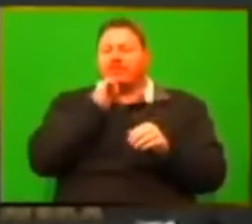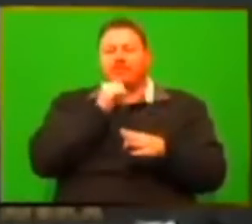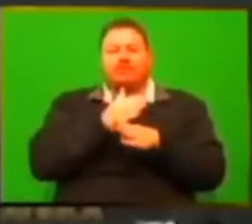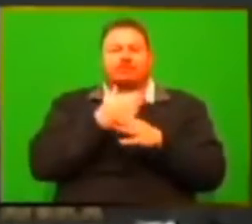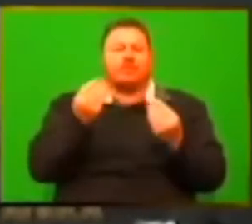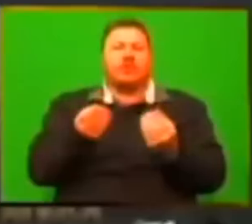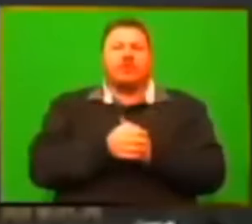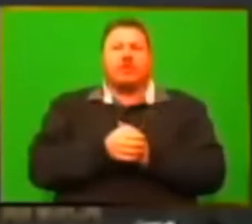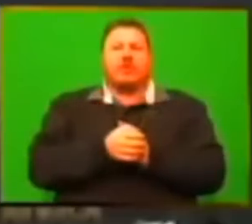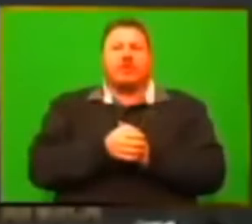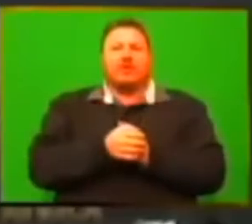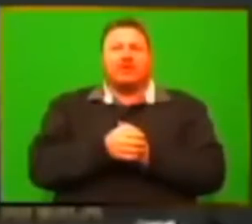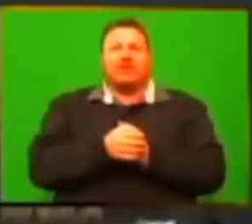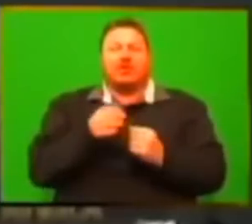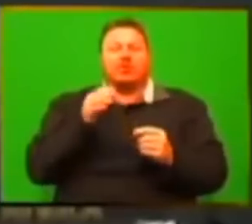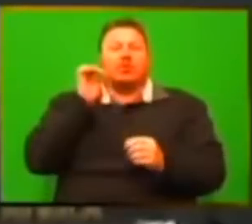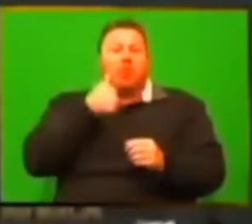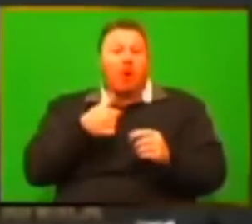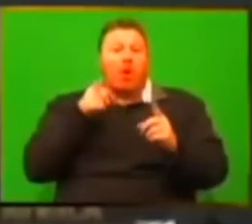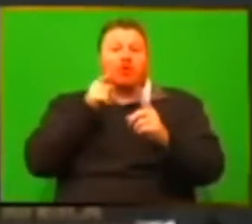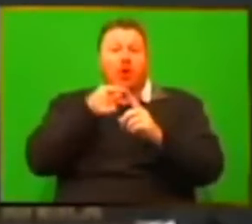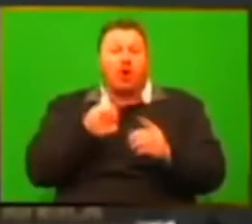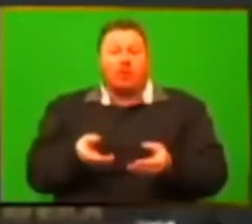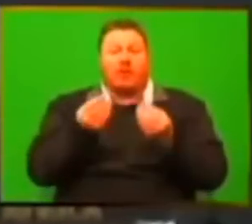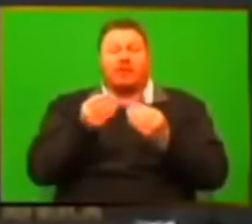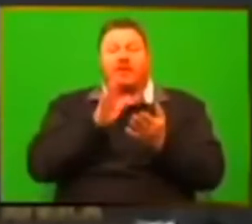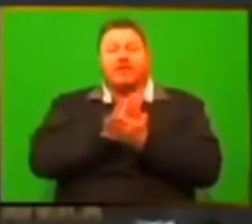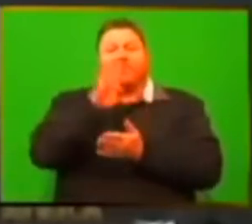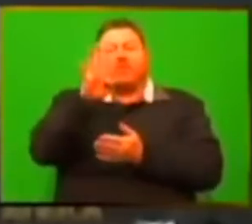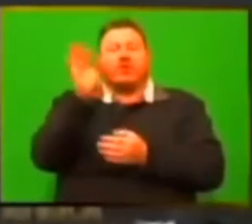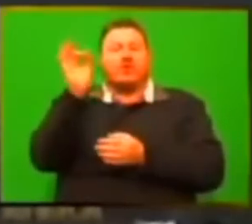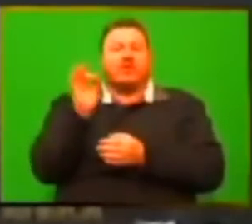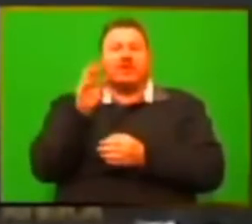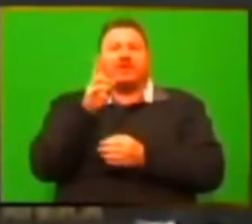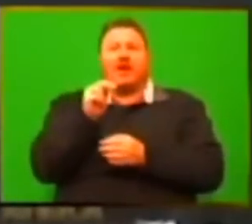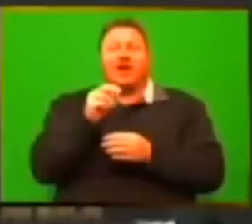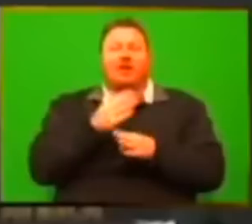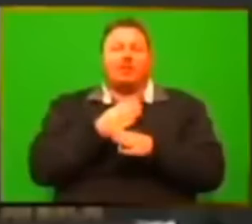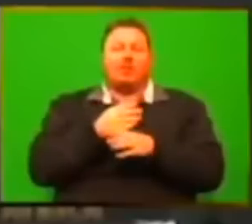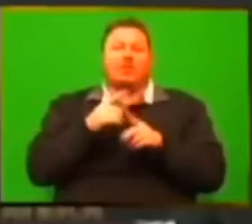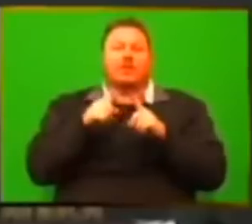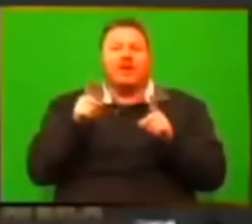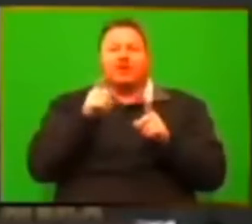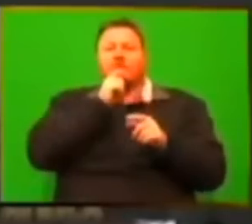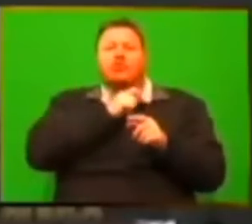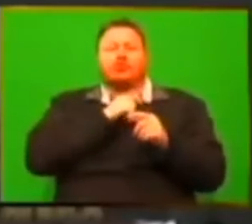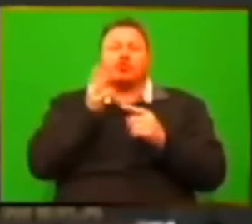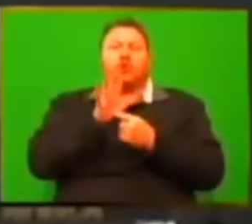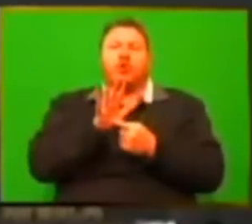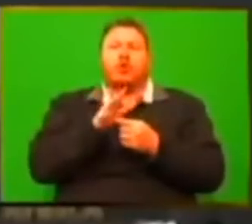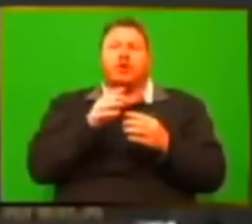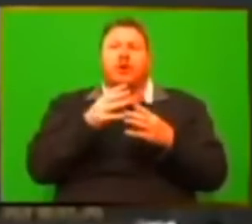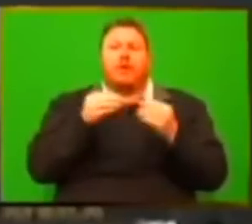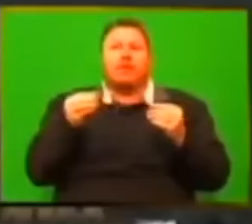Even if you meet the target tomorrow of achieving 14% unemployment, the fact of the matter is you miss